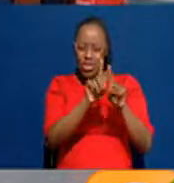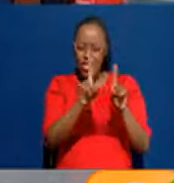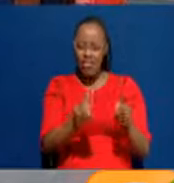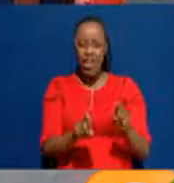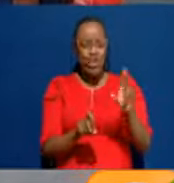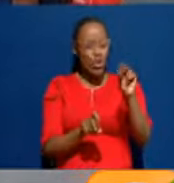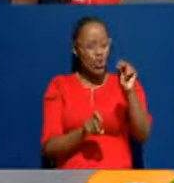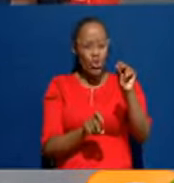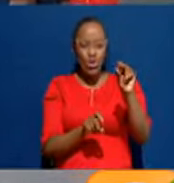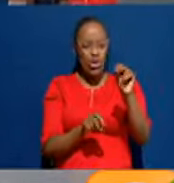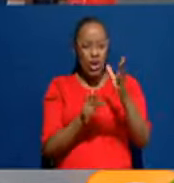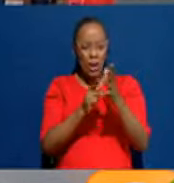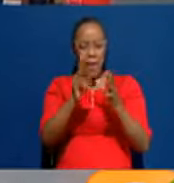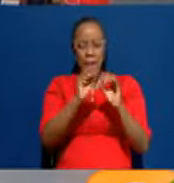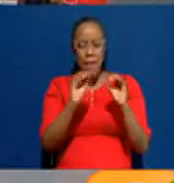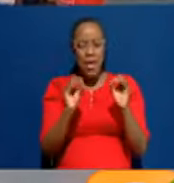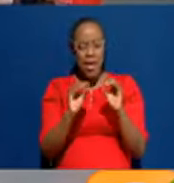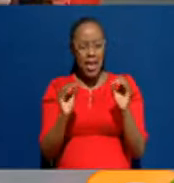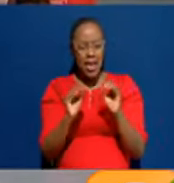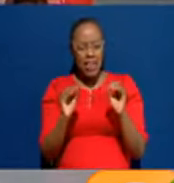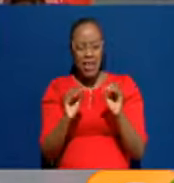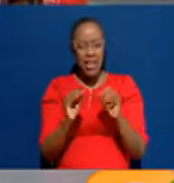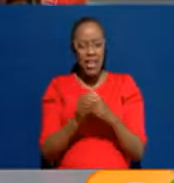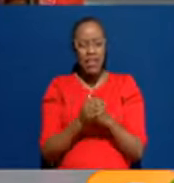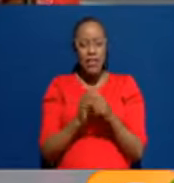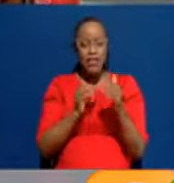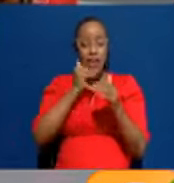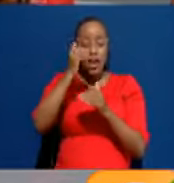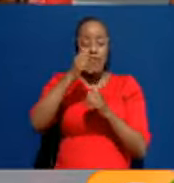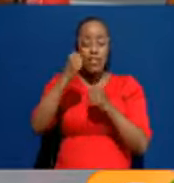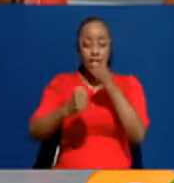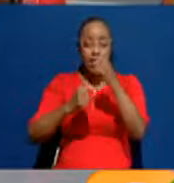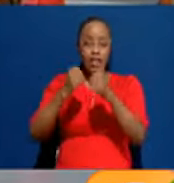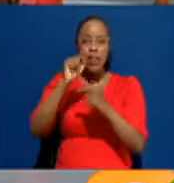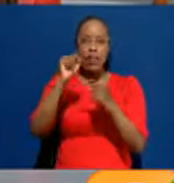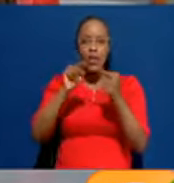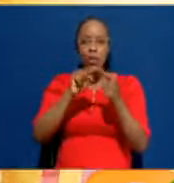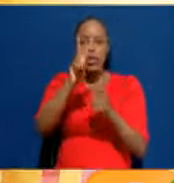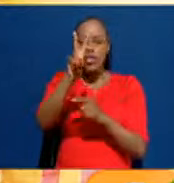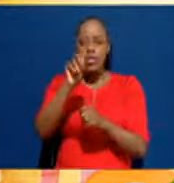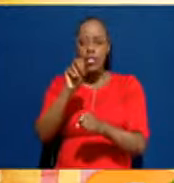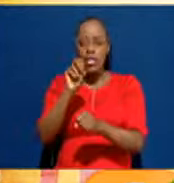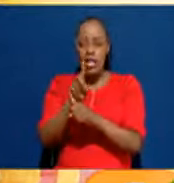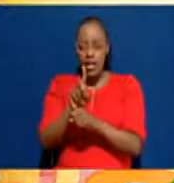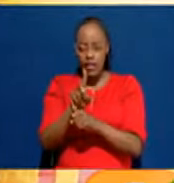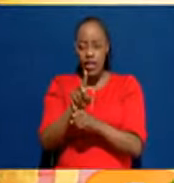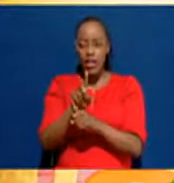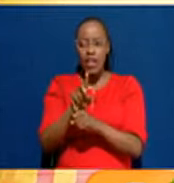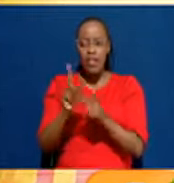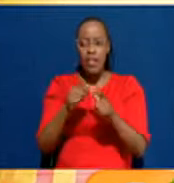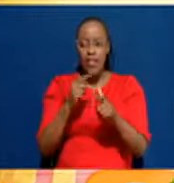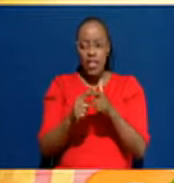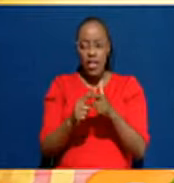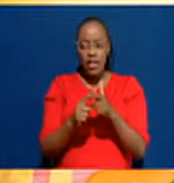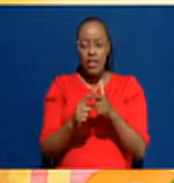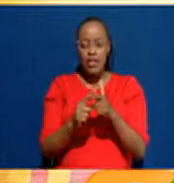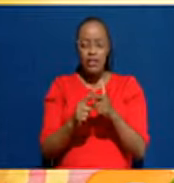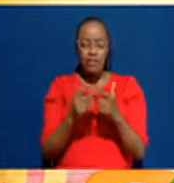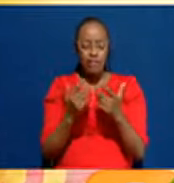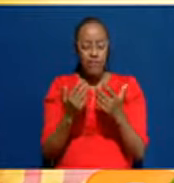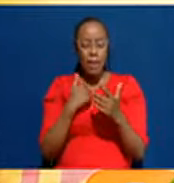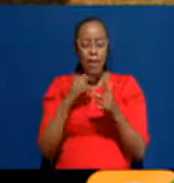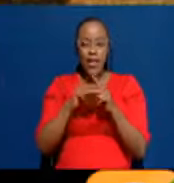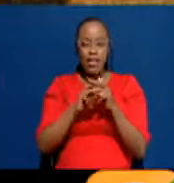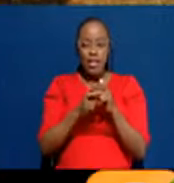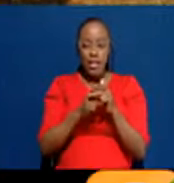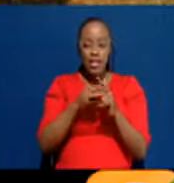I didn't. It was like after nikimbia 2011 Punda Umbria, nikapata management. So nikaanza